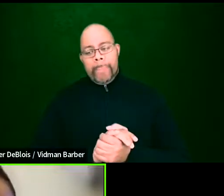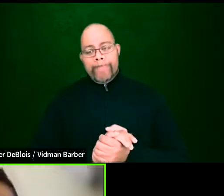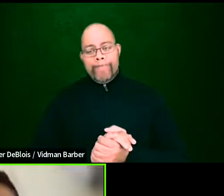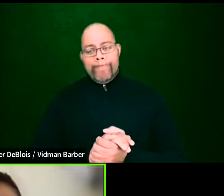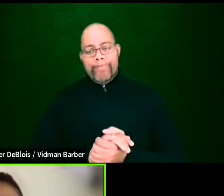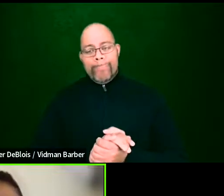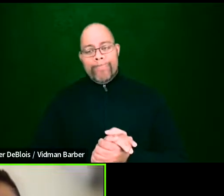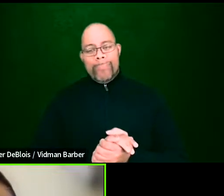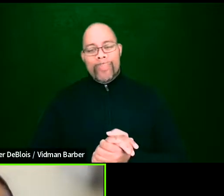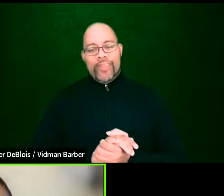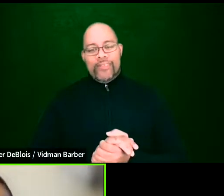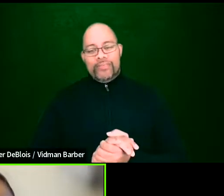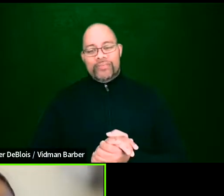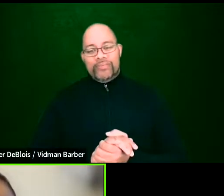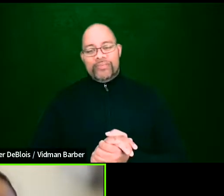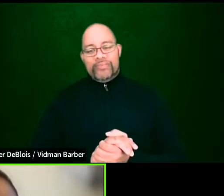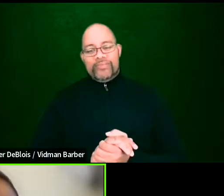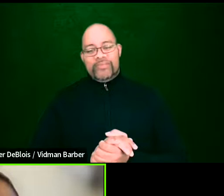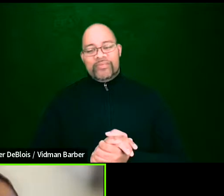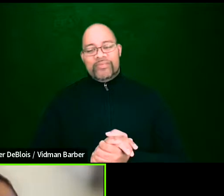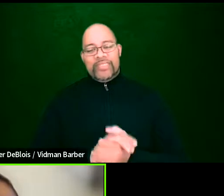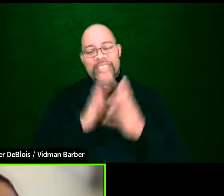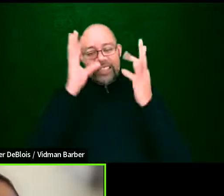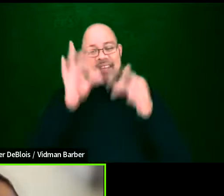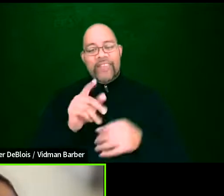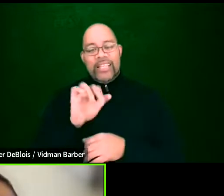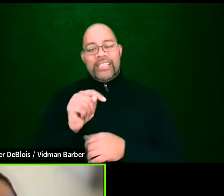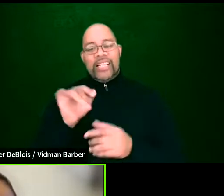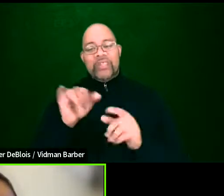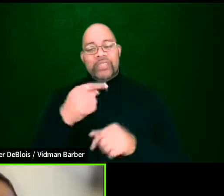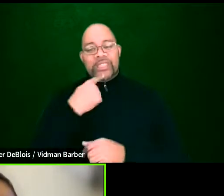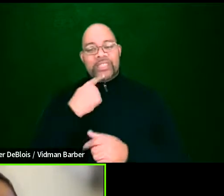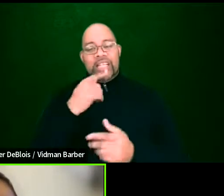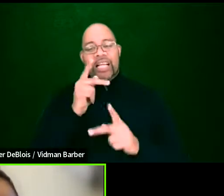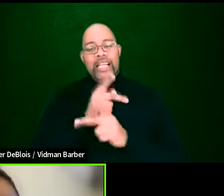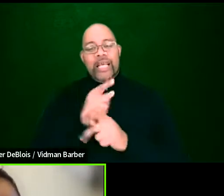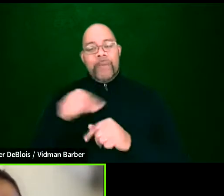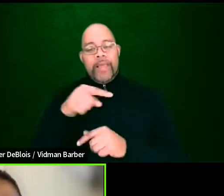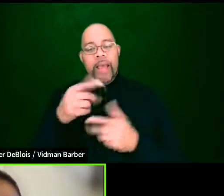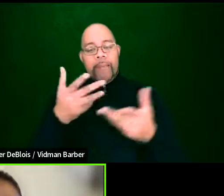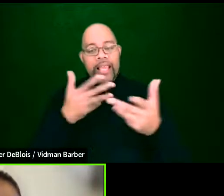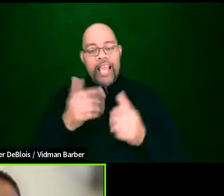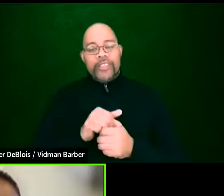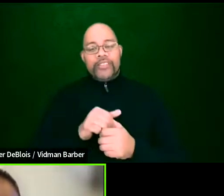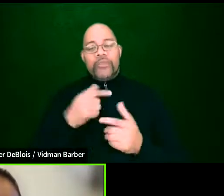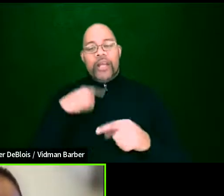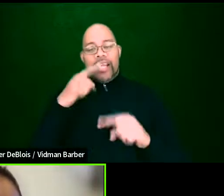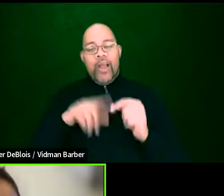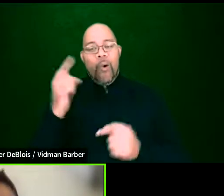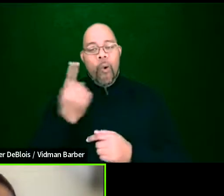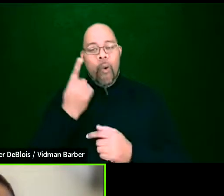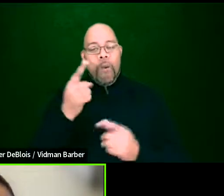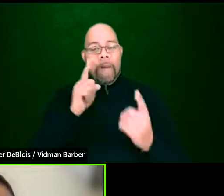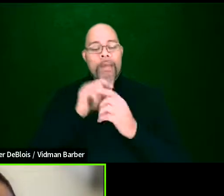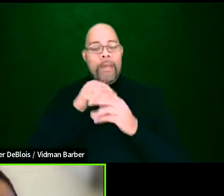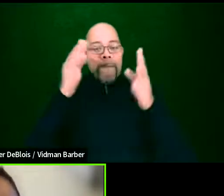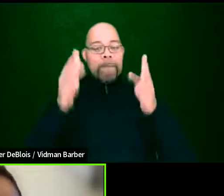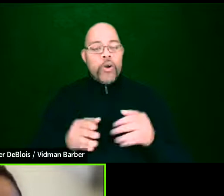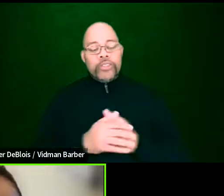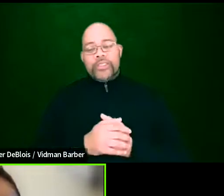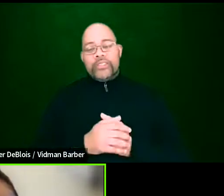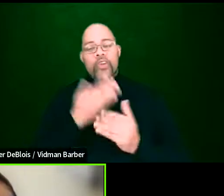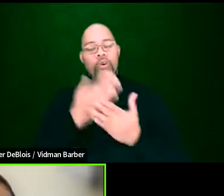Wow, yeah, that's yeah, definitely kits. Yeah, as you're saying, keep them engaged, even though we can't always meet in person. That's such a